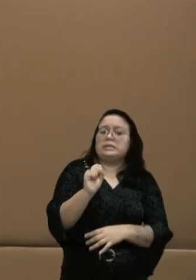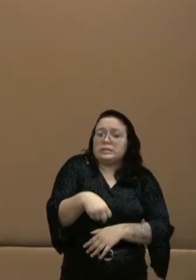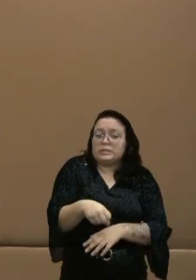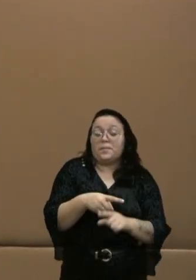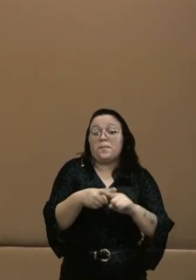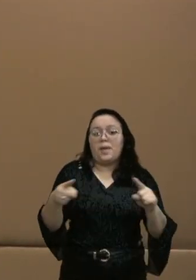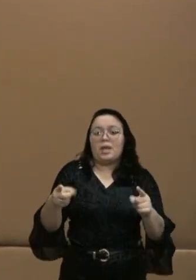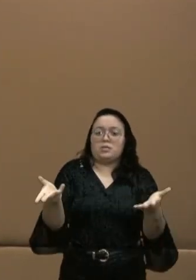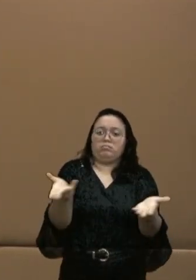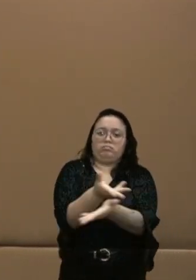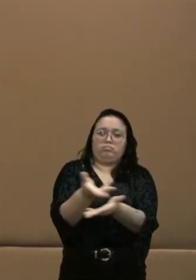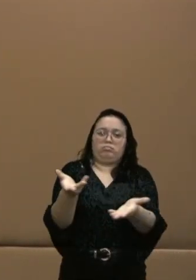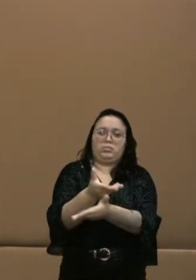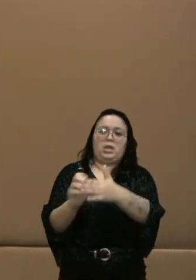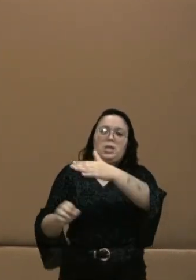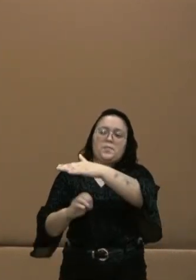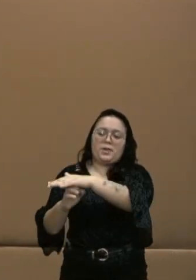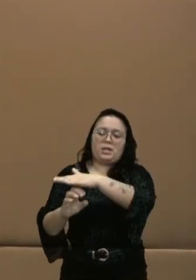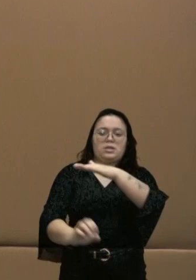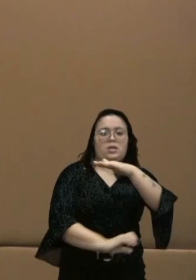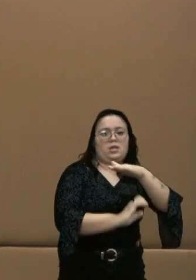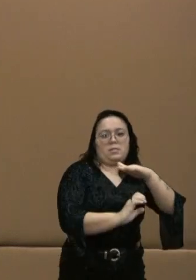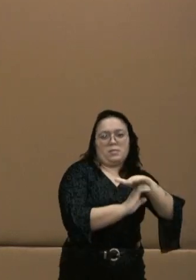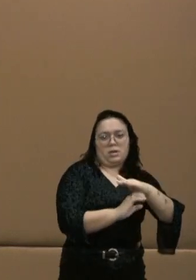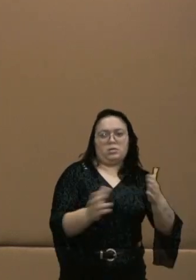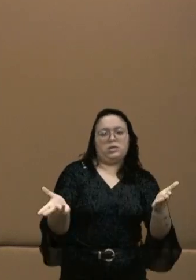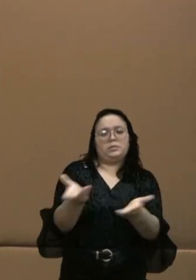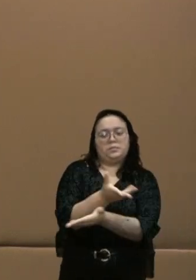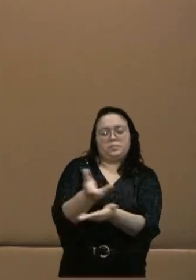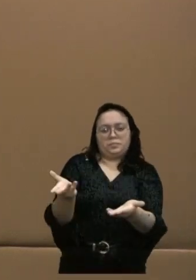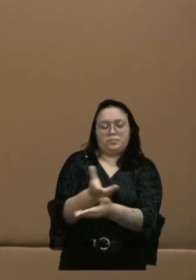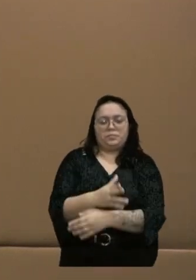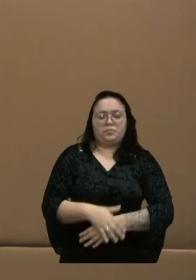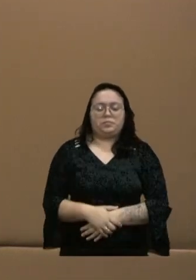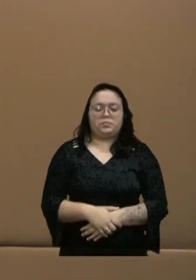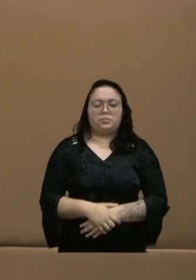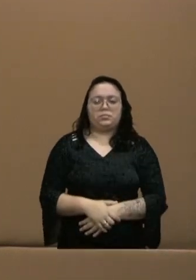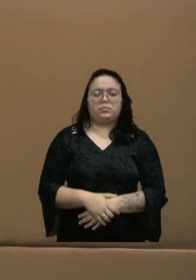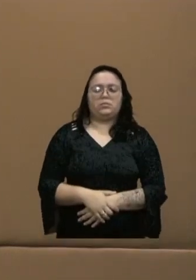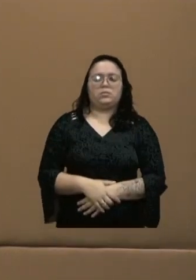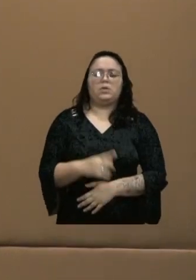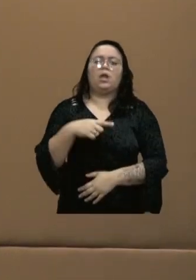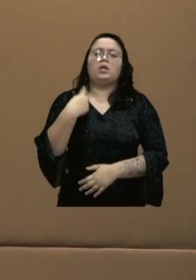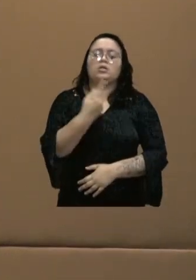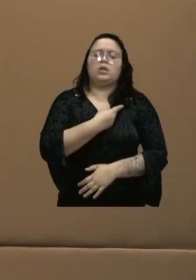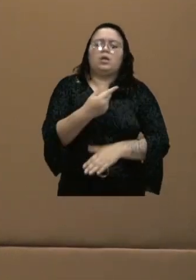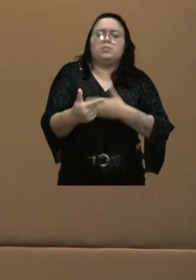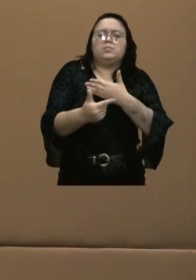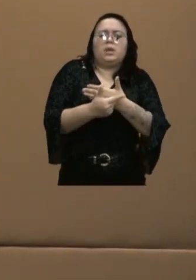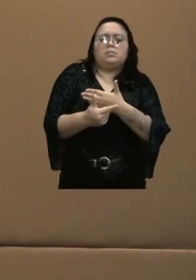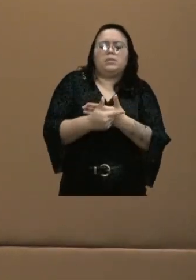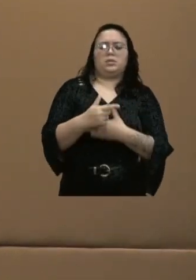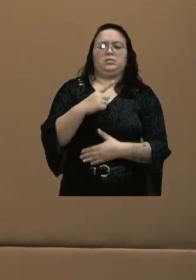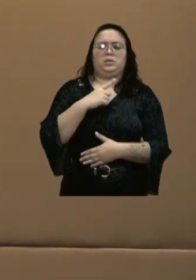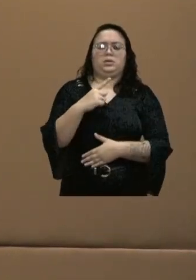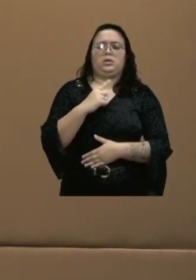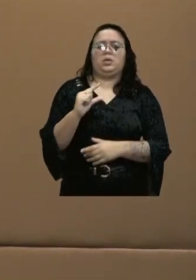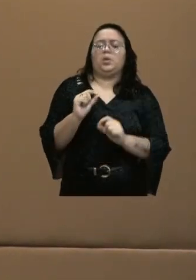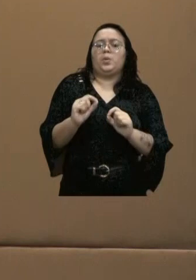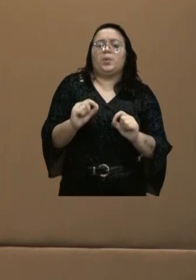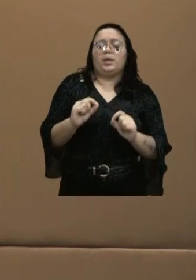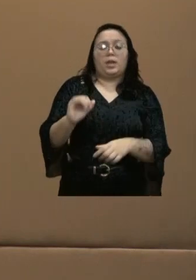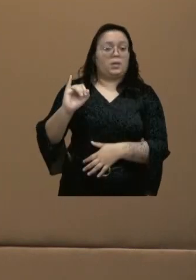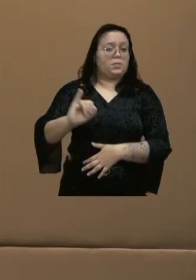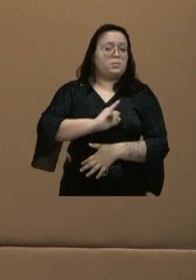but the market between companies. So I believe that we at AHK Rio, we